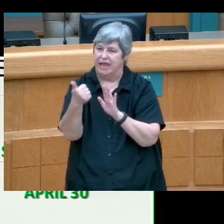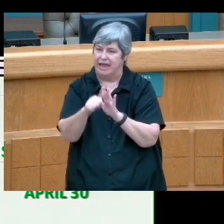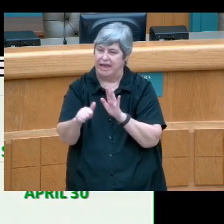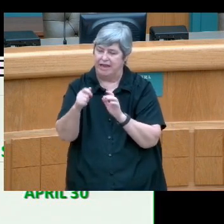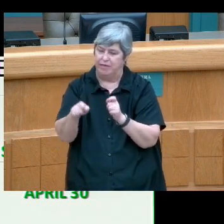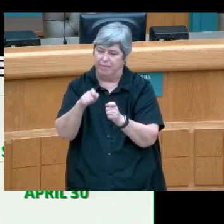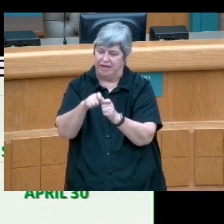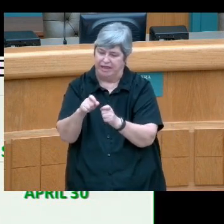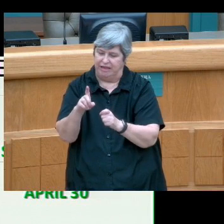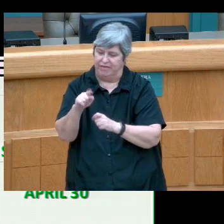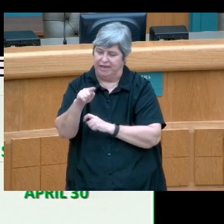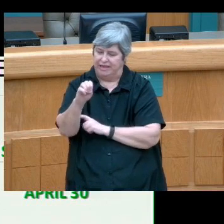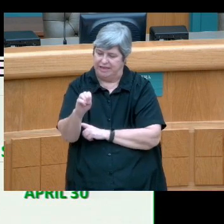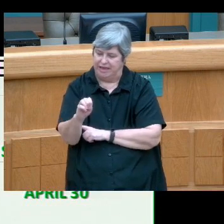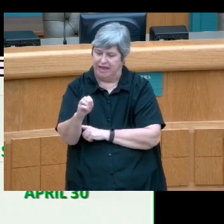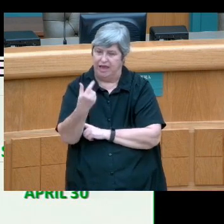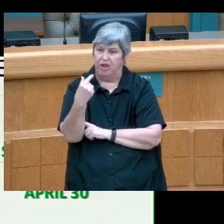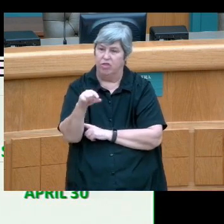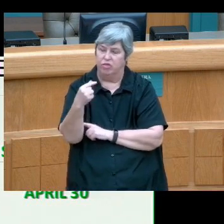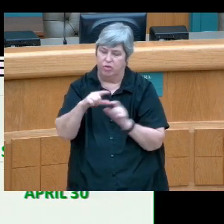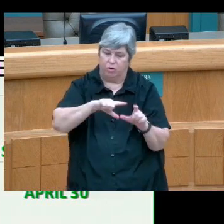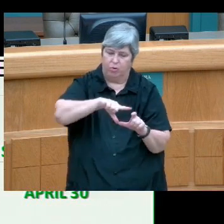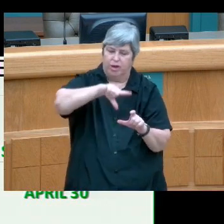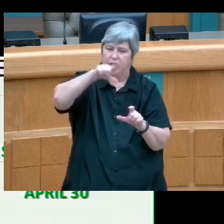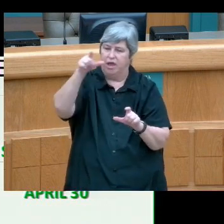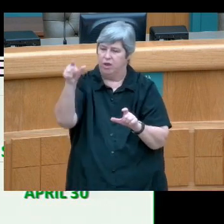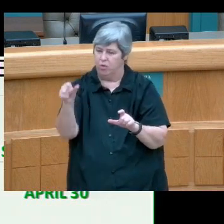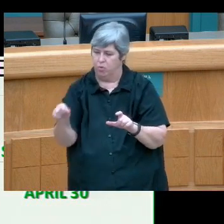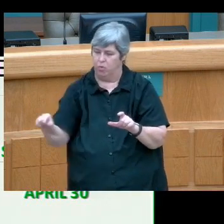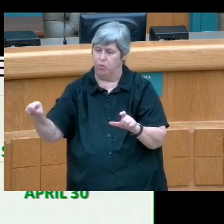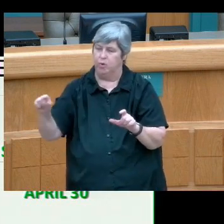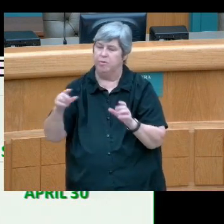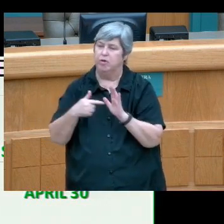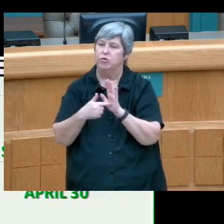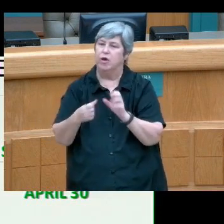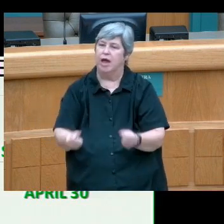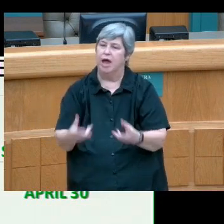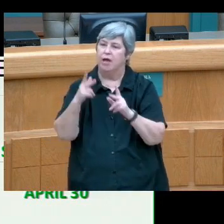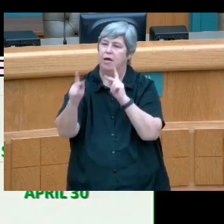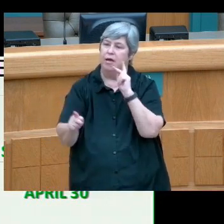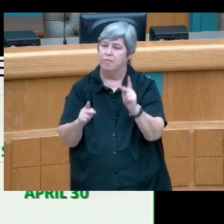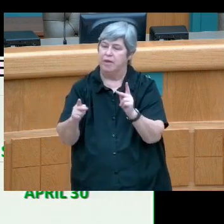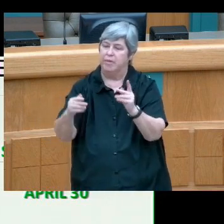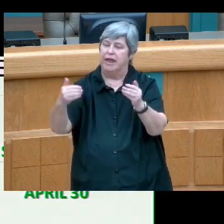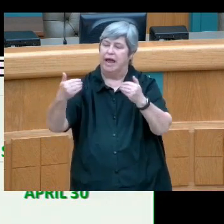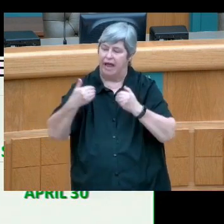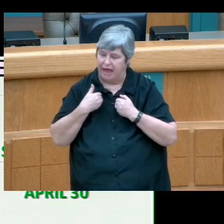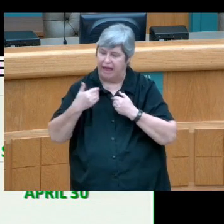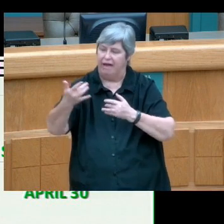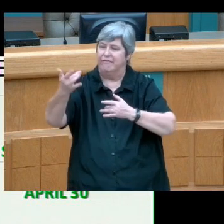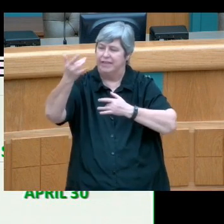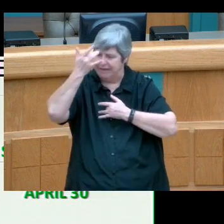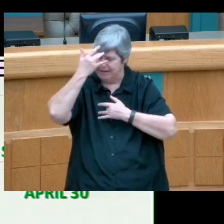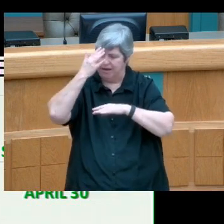given date, what this green ribbon represents is the number of people that are infected on that day.